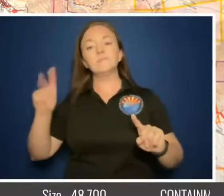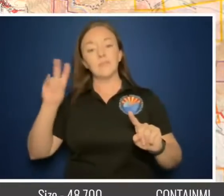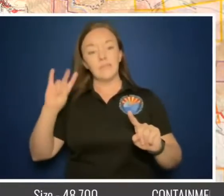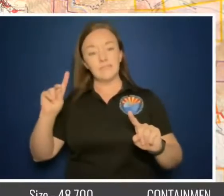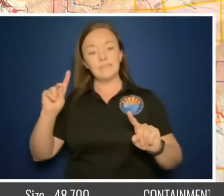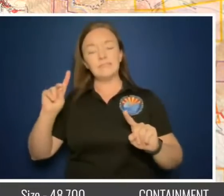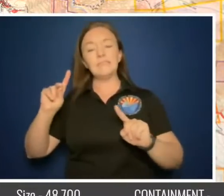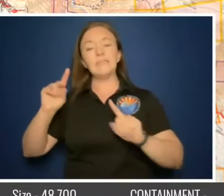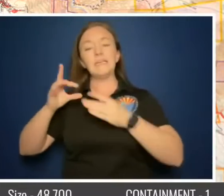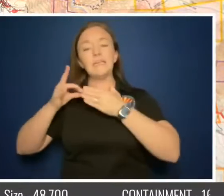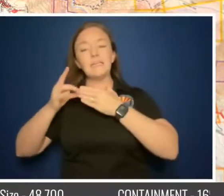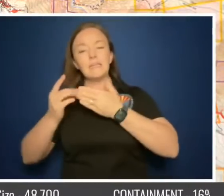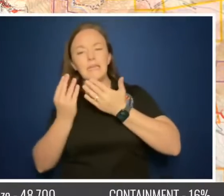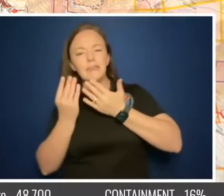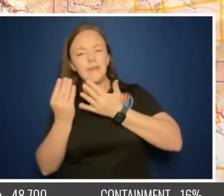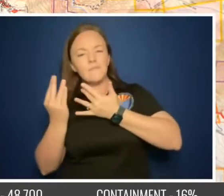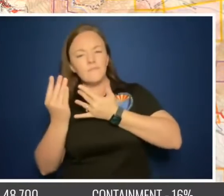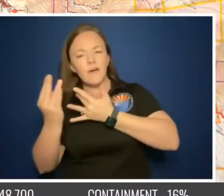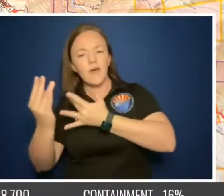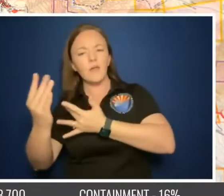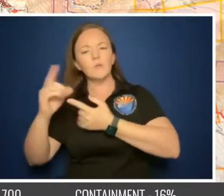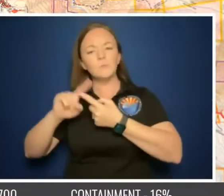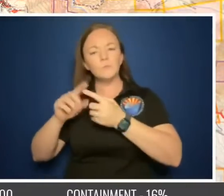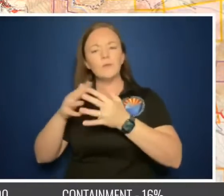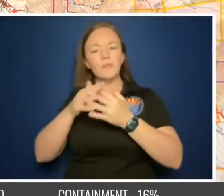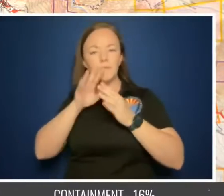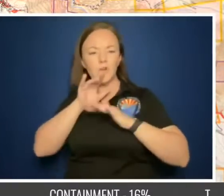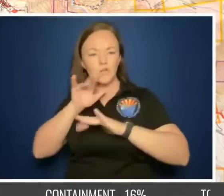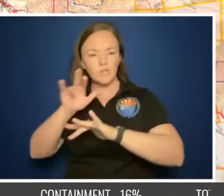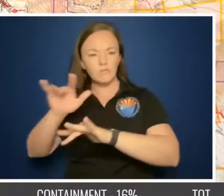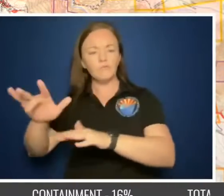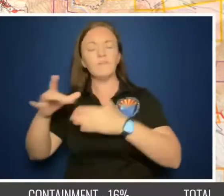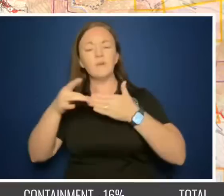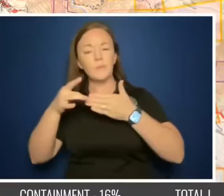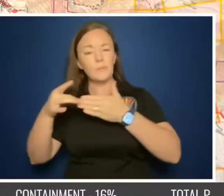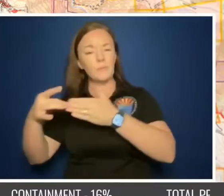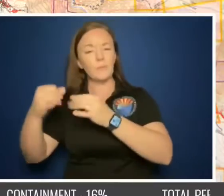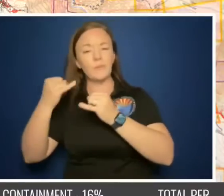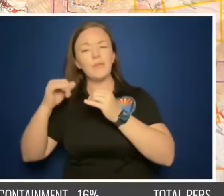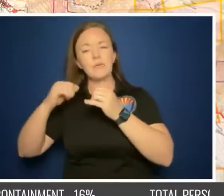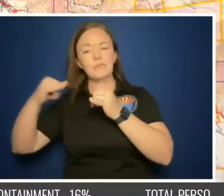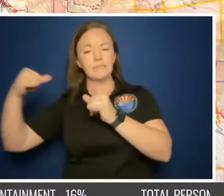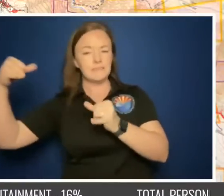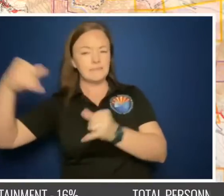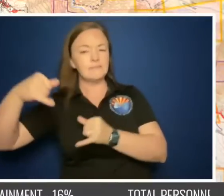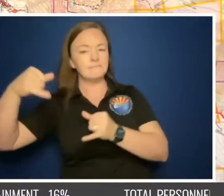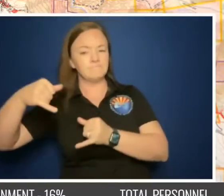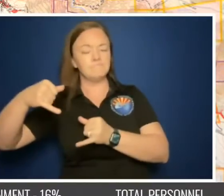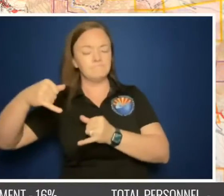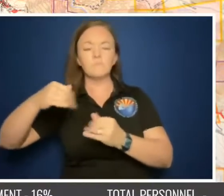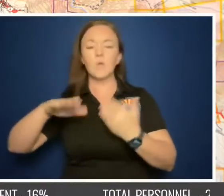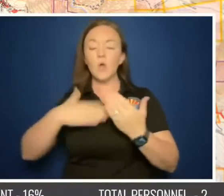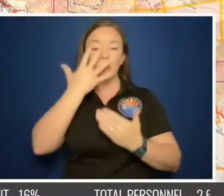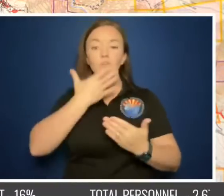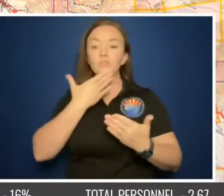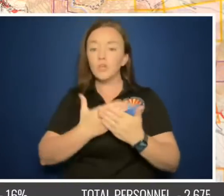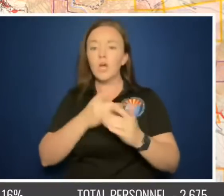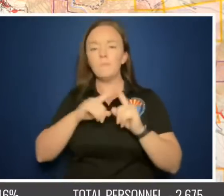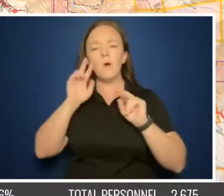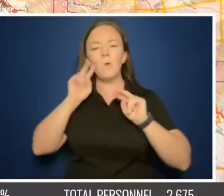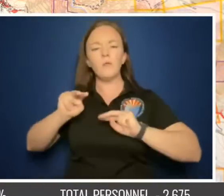into the American River. They were able to tie all that in. That is all looking good right now. We'll continue to monitor that area over the next few days,